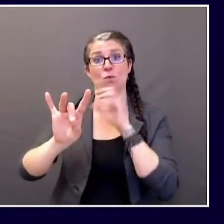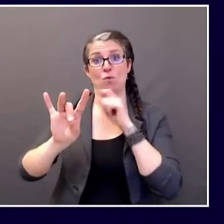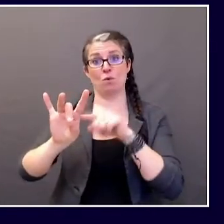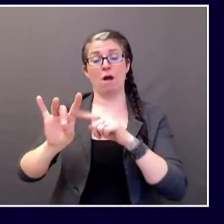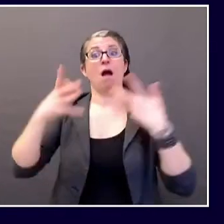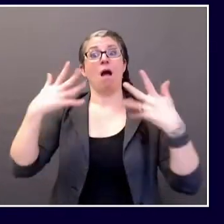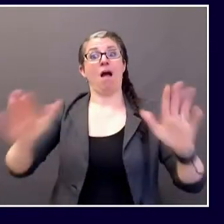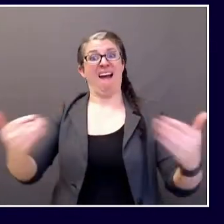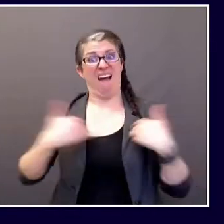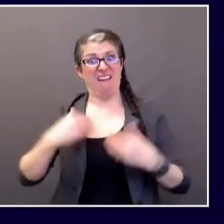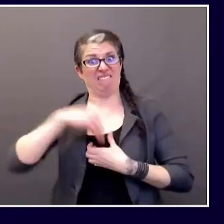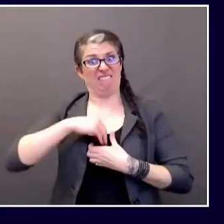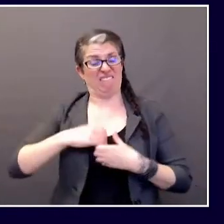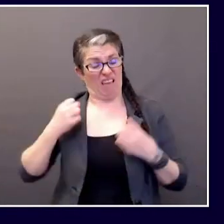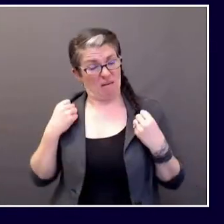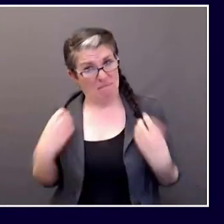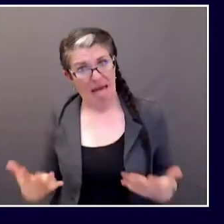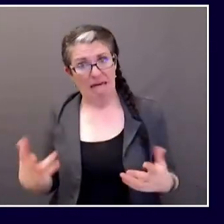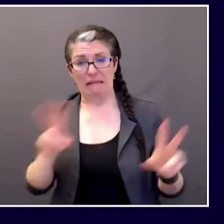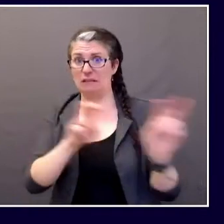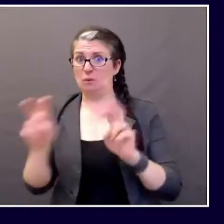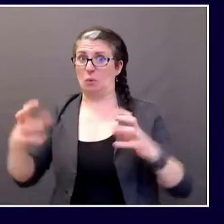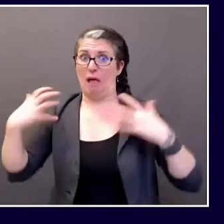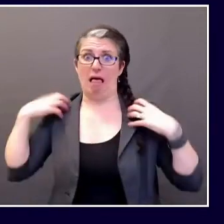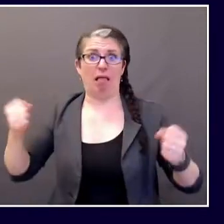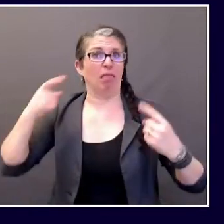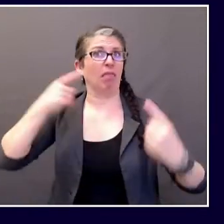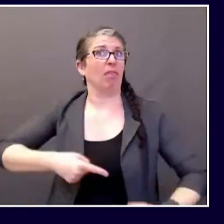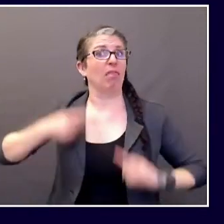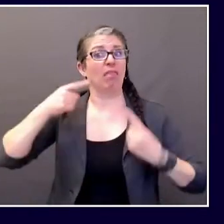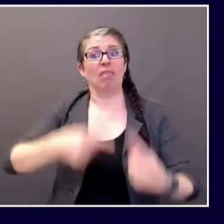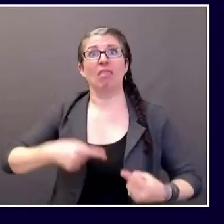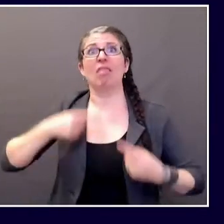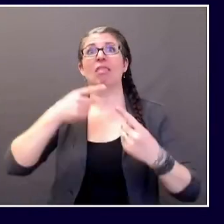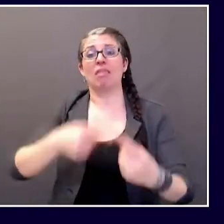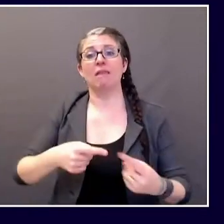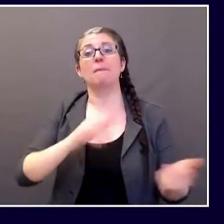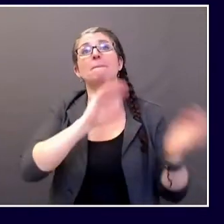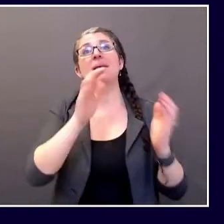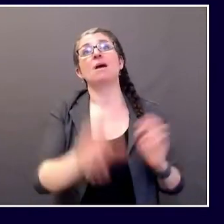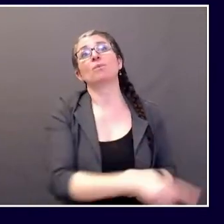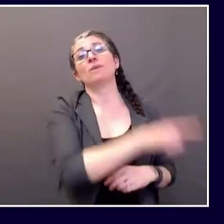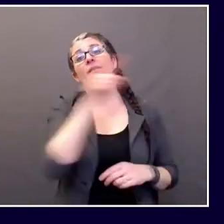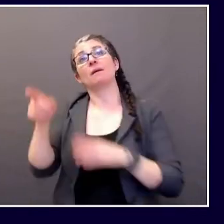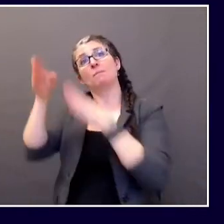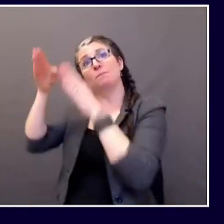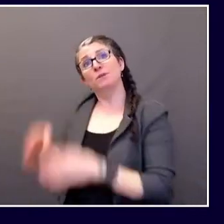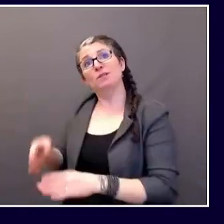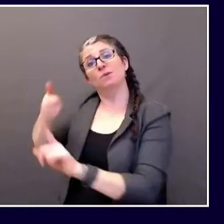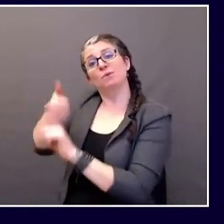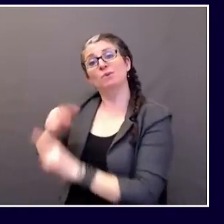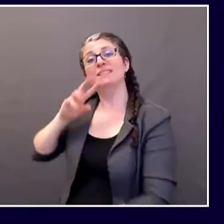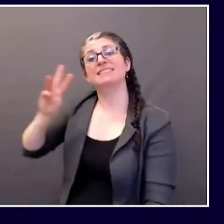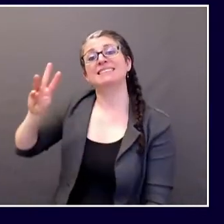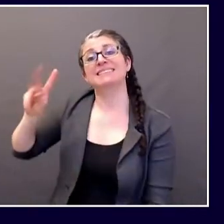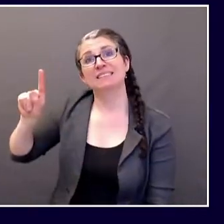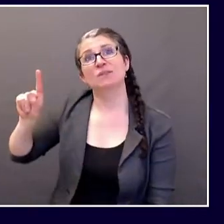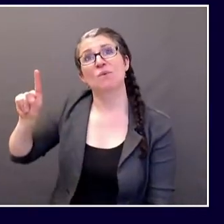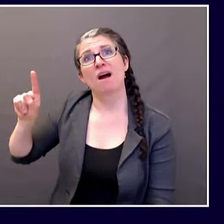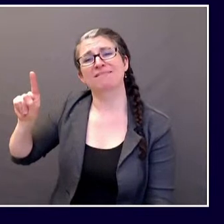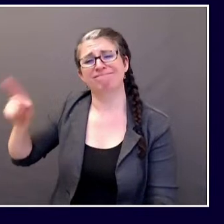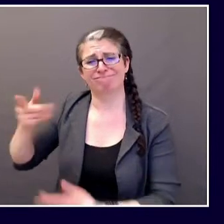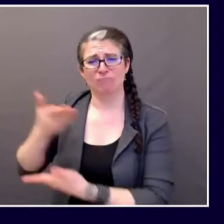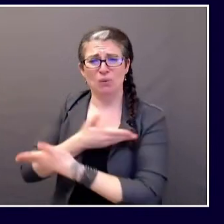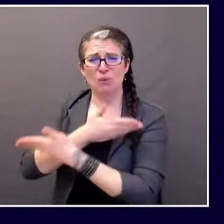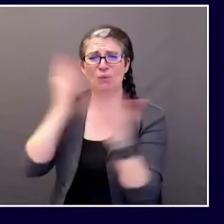years old who is exceedingly healthy. Those cases are very, very difficult, but it illustrates how there's sometimes